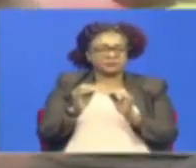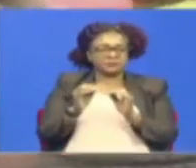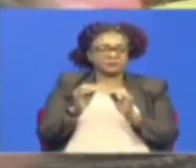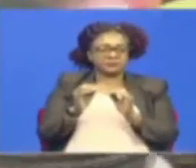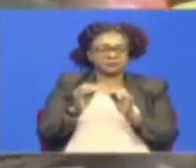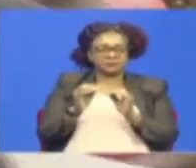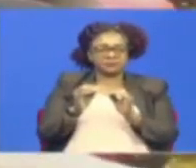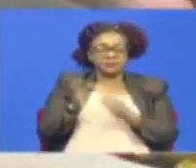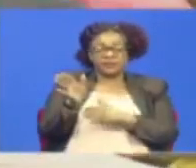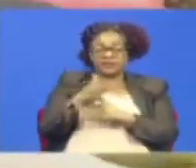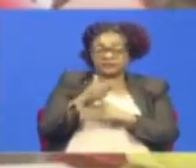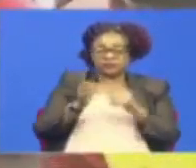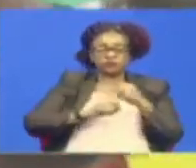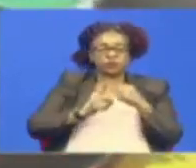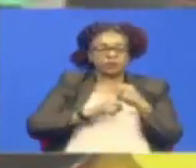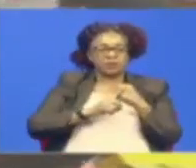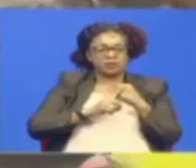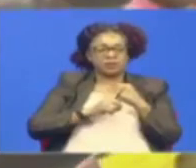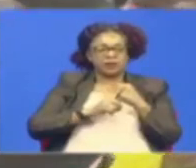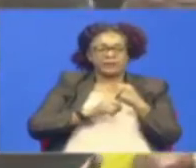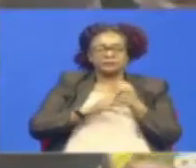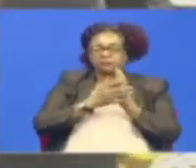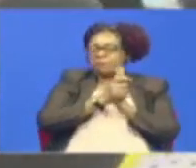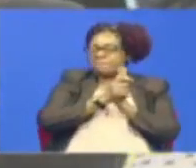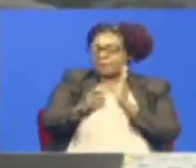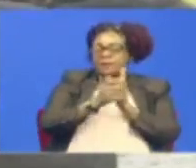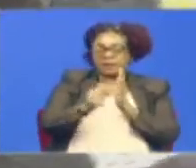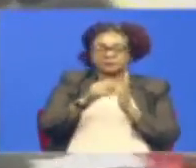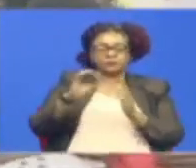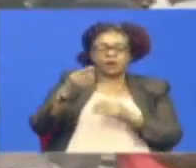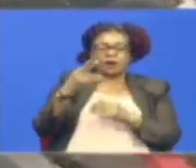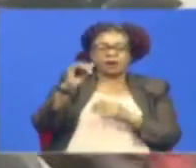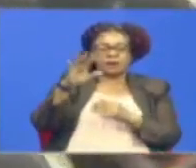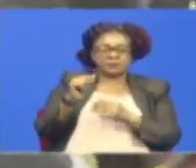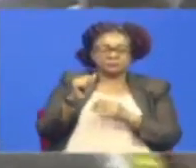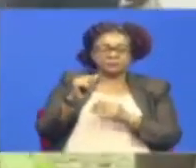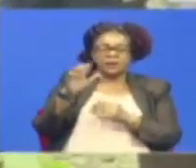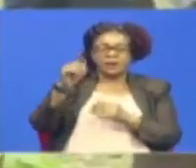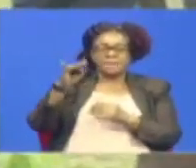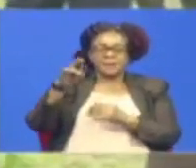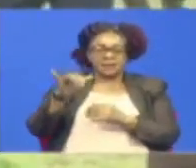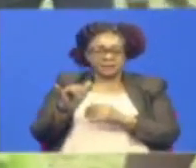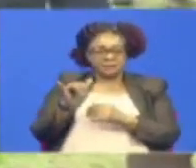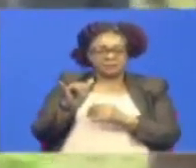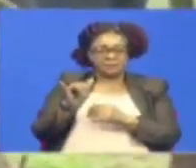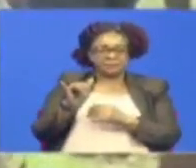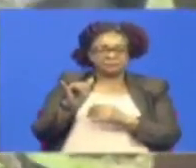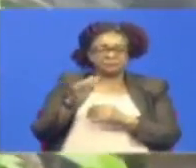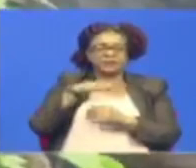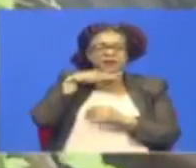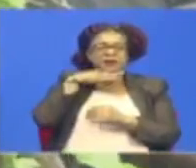On Thursday, June 11th, popular Ohangla musician Bernard Onyango, commonly known as Abenija Chiga, passed